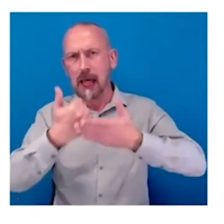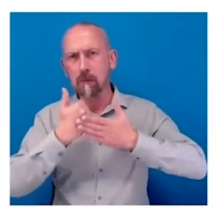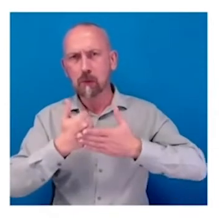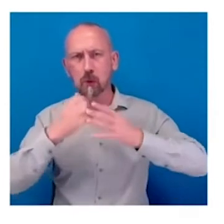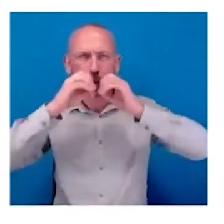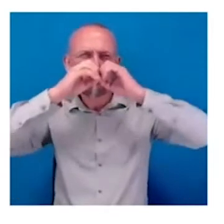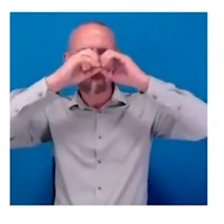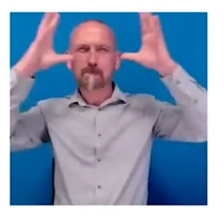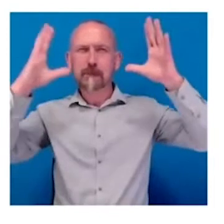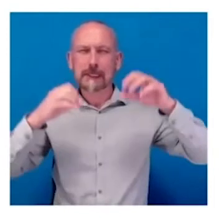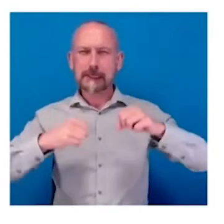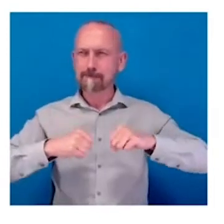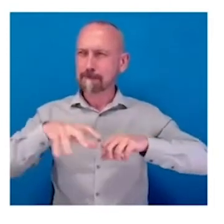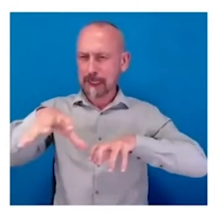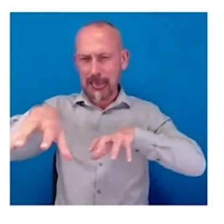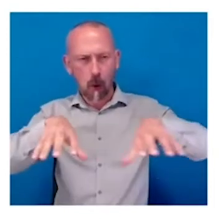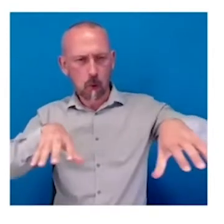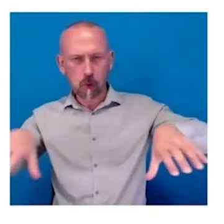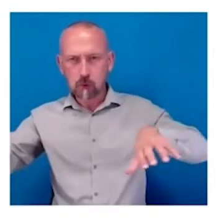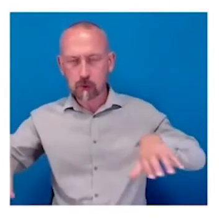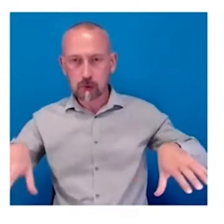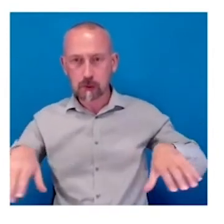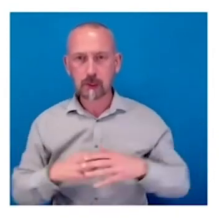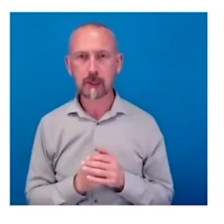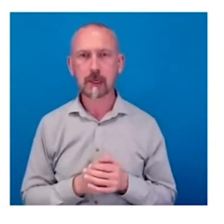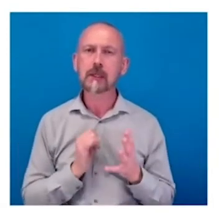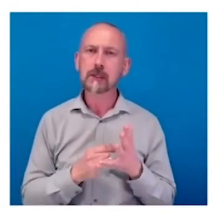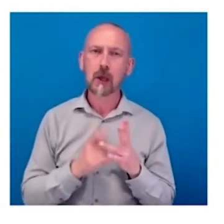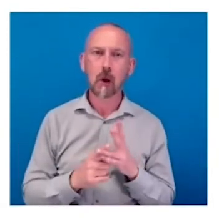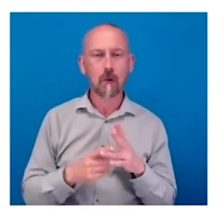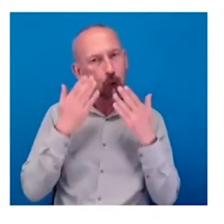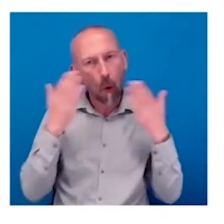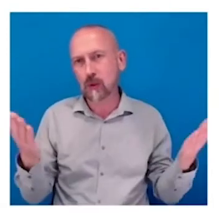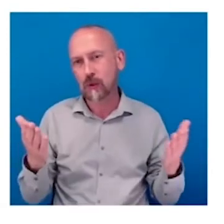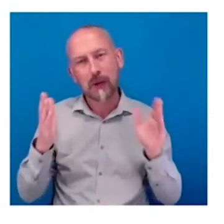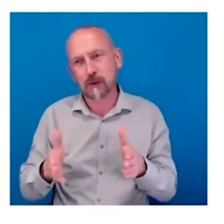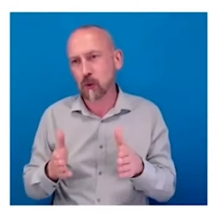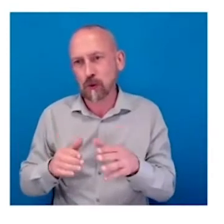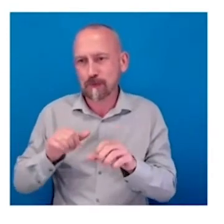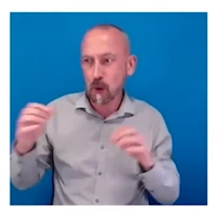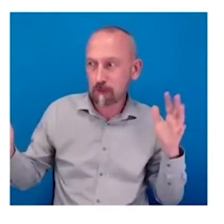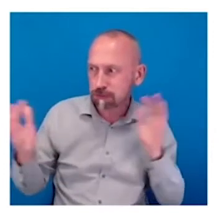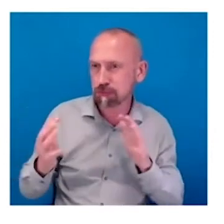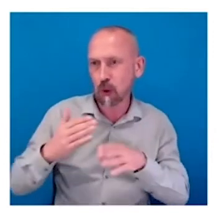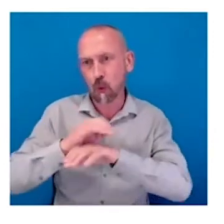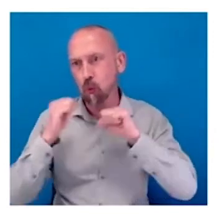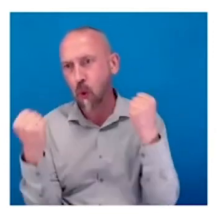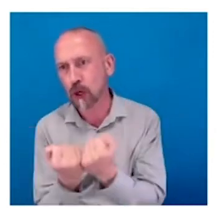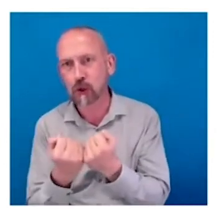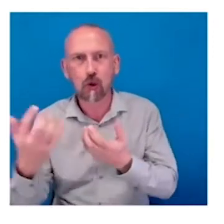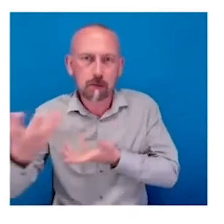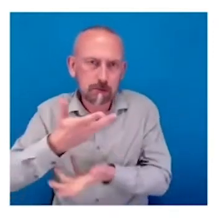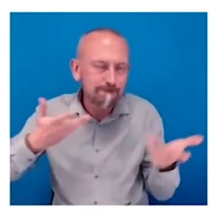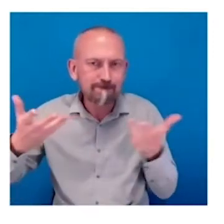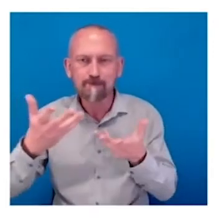And of course, like any design-centric methodology, we then went through this sort of process of workshops and storyboarding